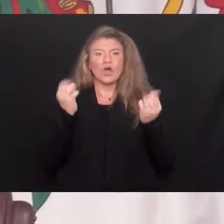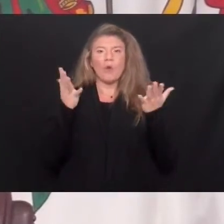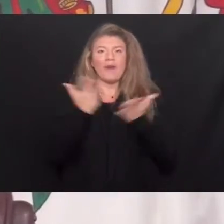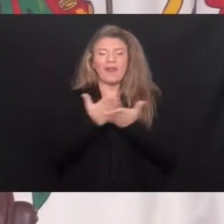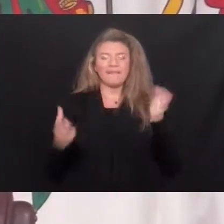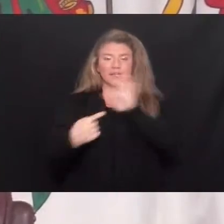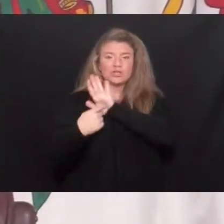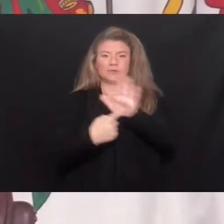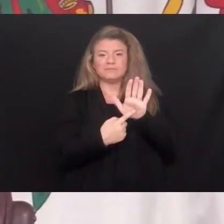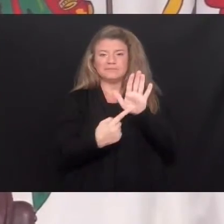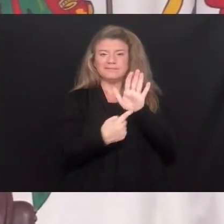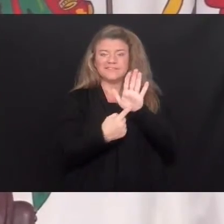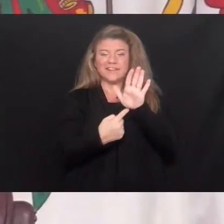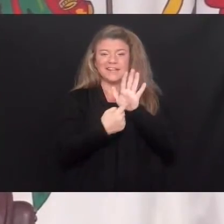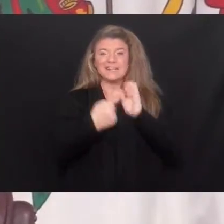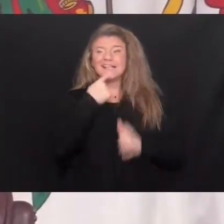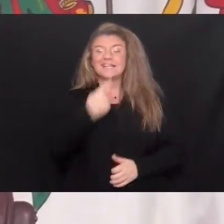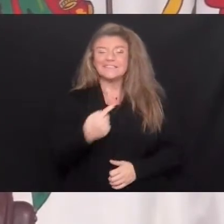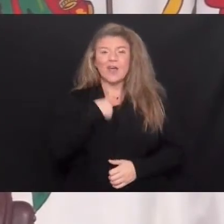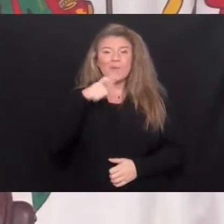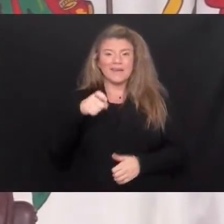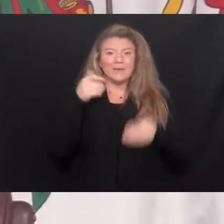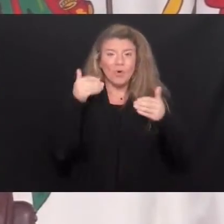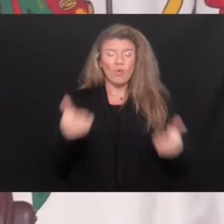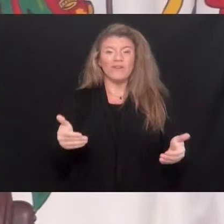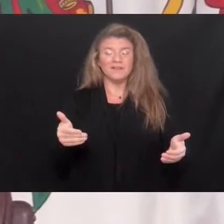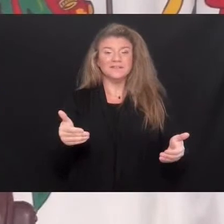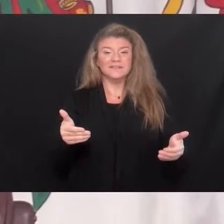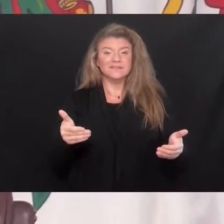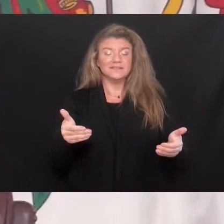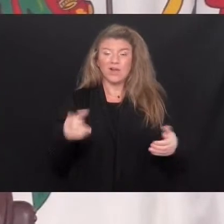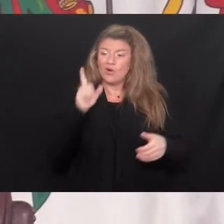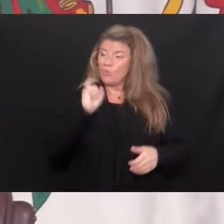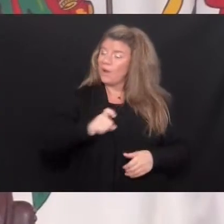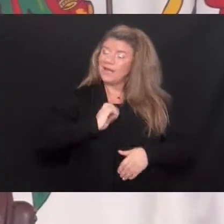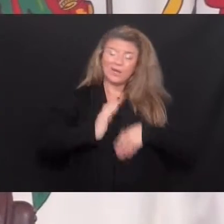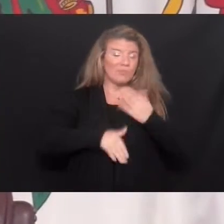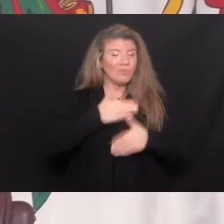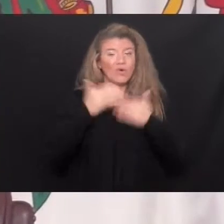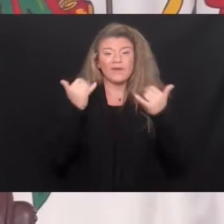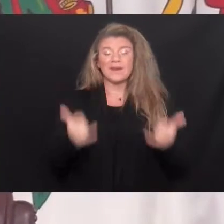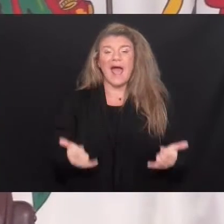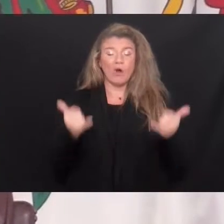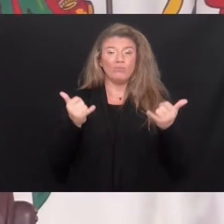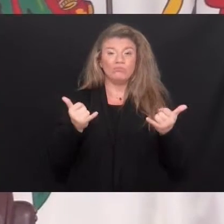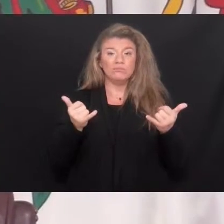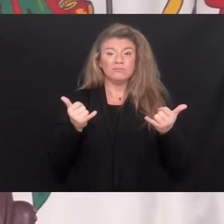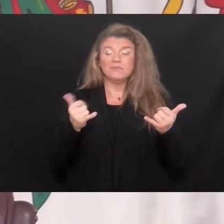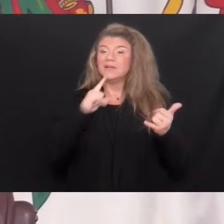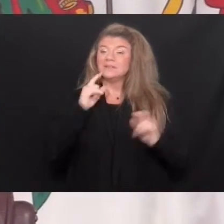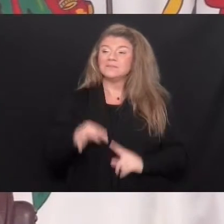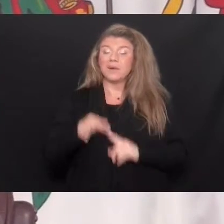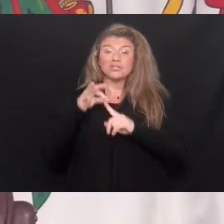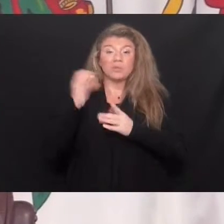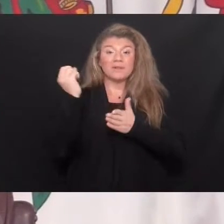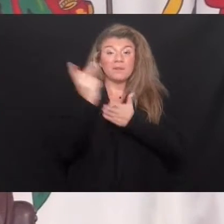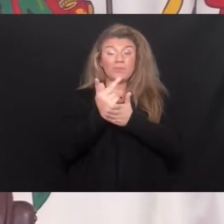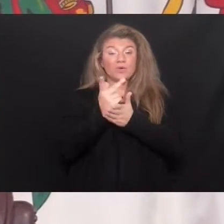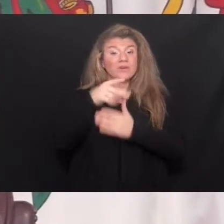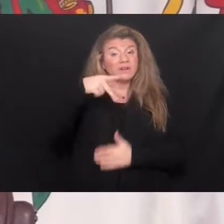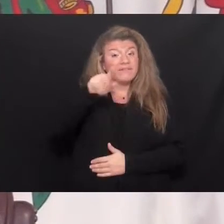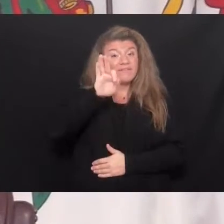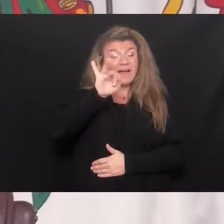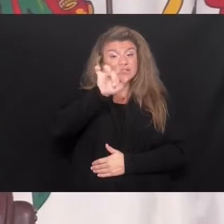indicators that say we need to move. We need to move right now, especially with the approval of